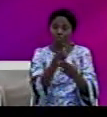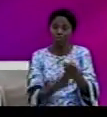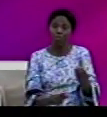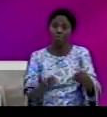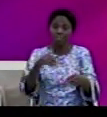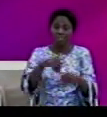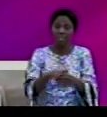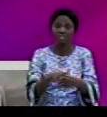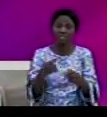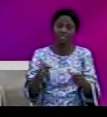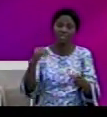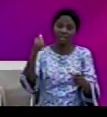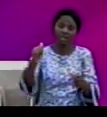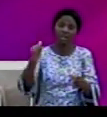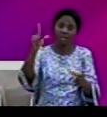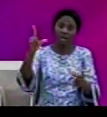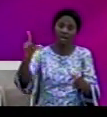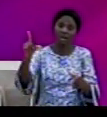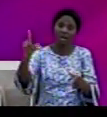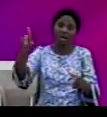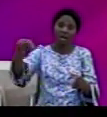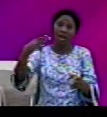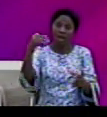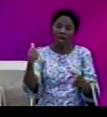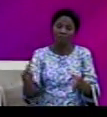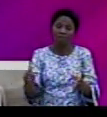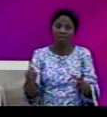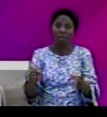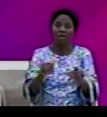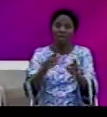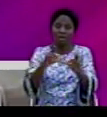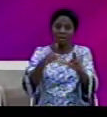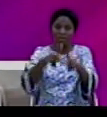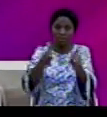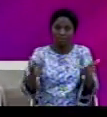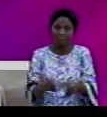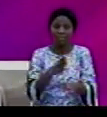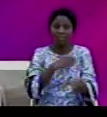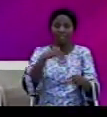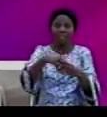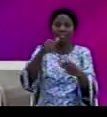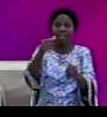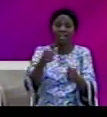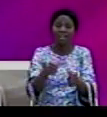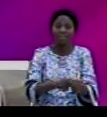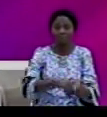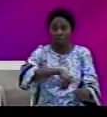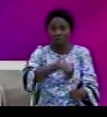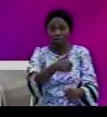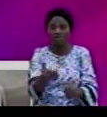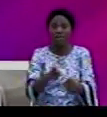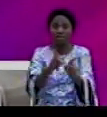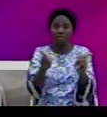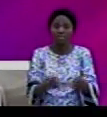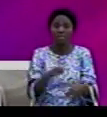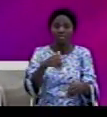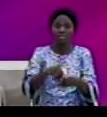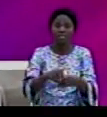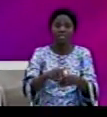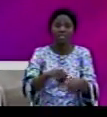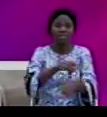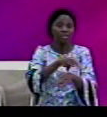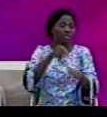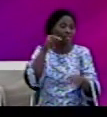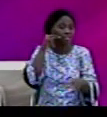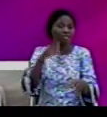location and in every other location in Nigeria and beyond, will experience the